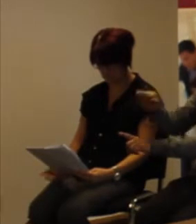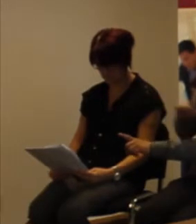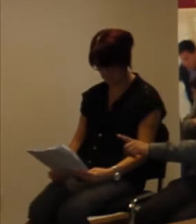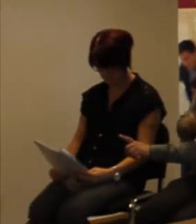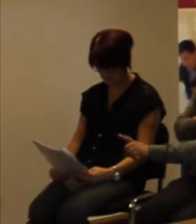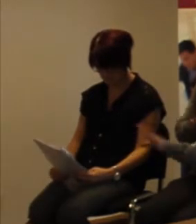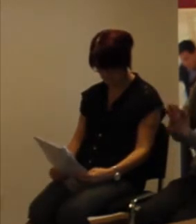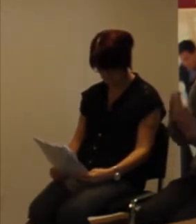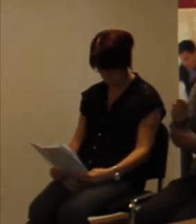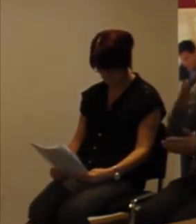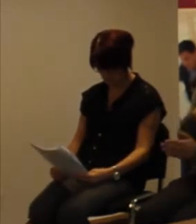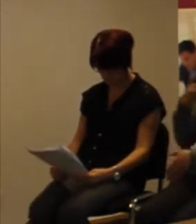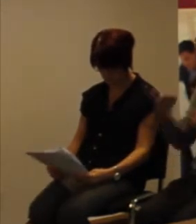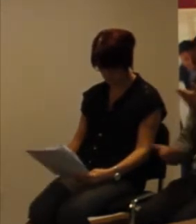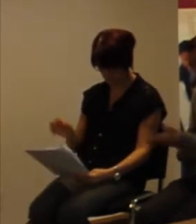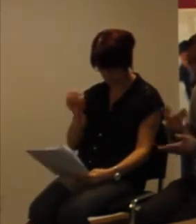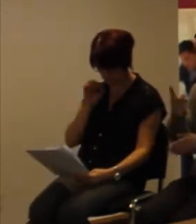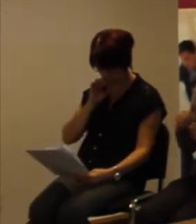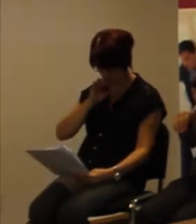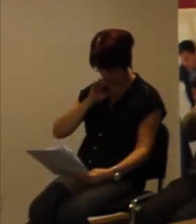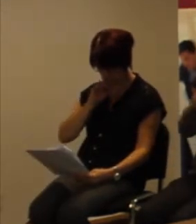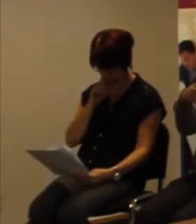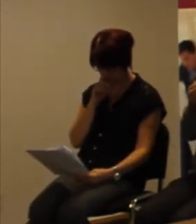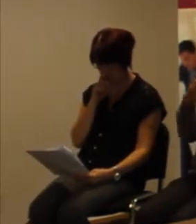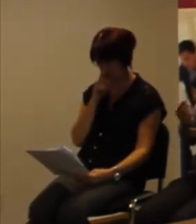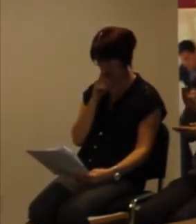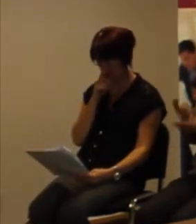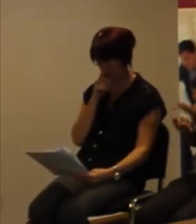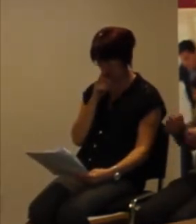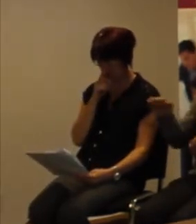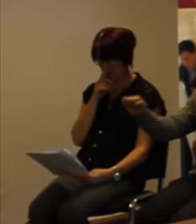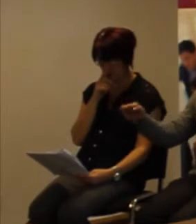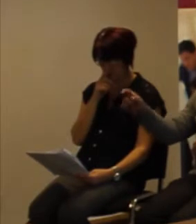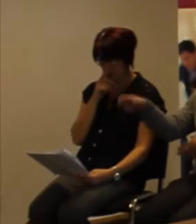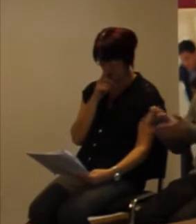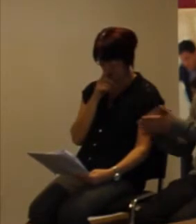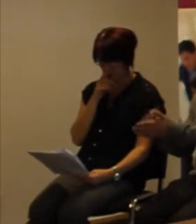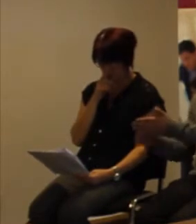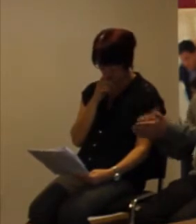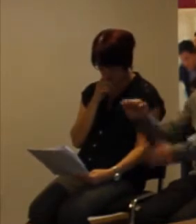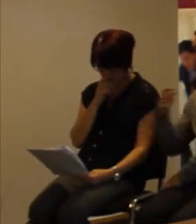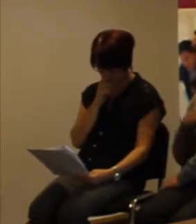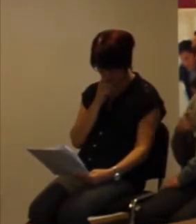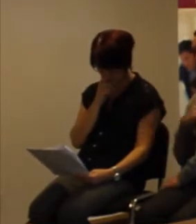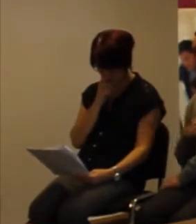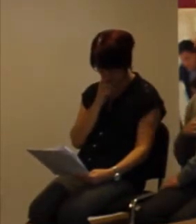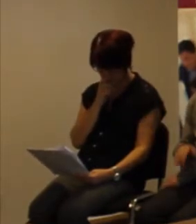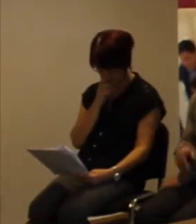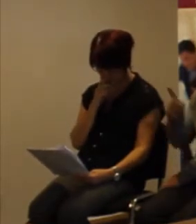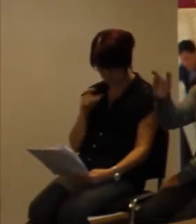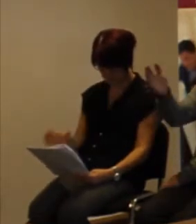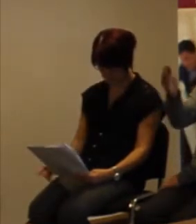some sort of invigilation of the scribe's role. Sorry, can I just have a Yes. question on that? We go by